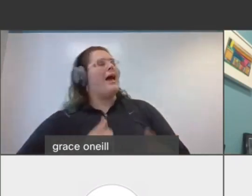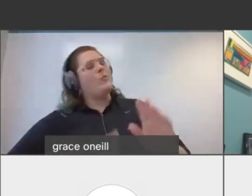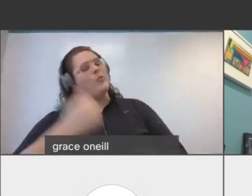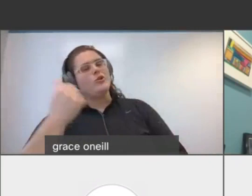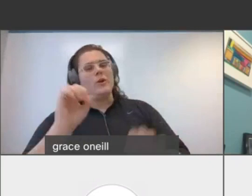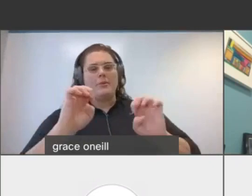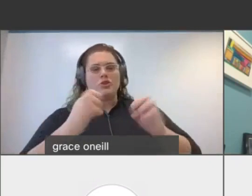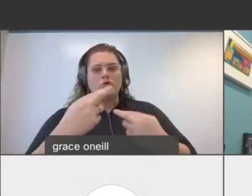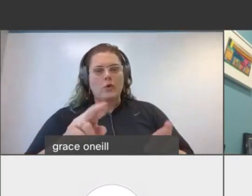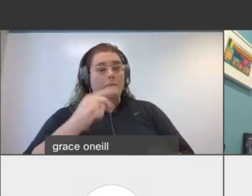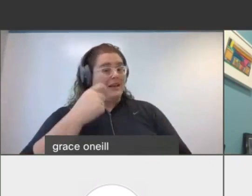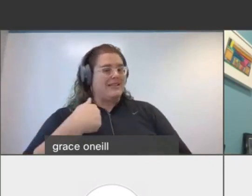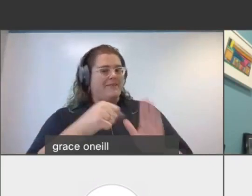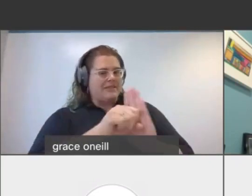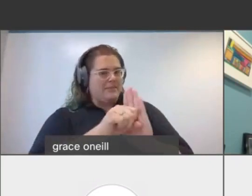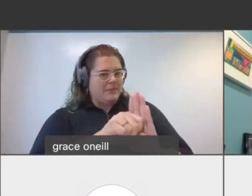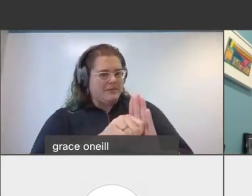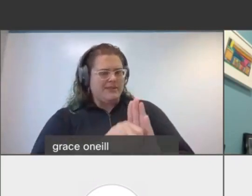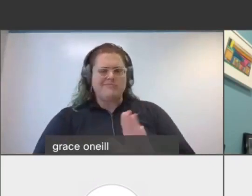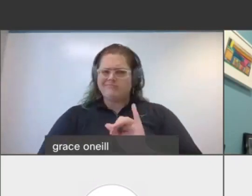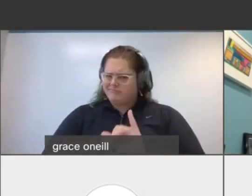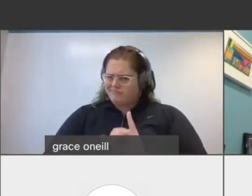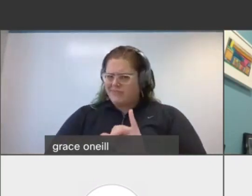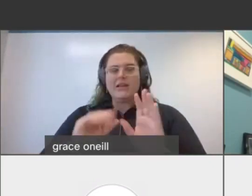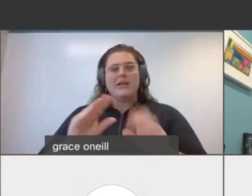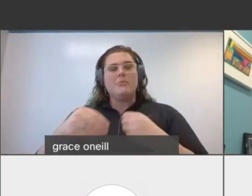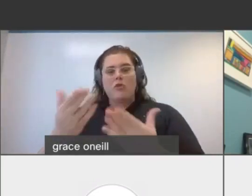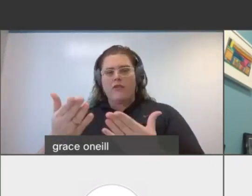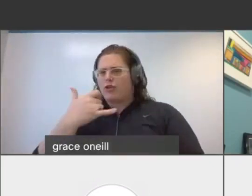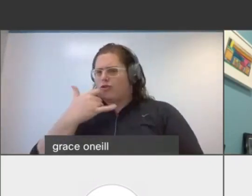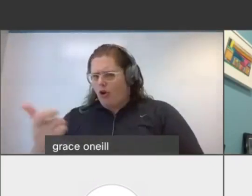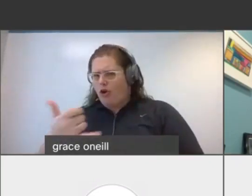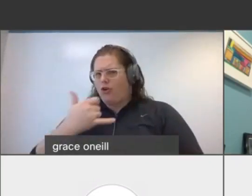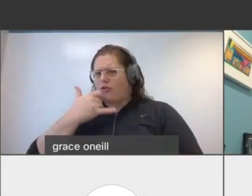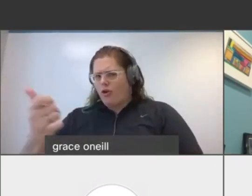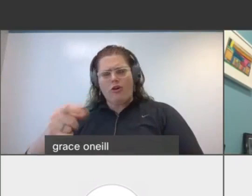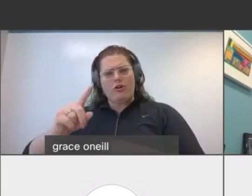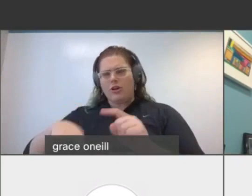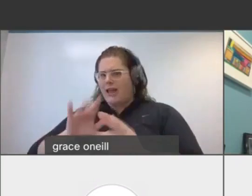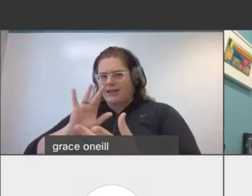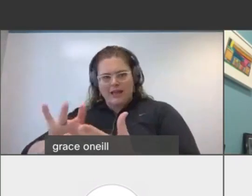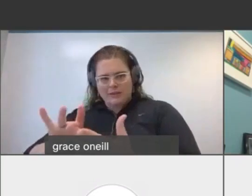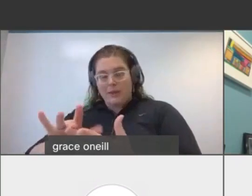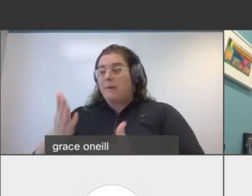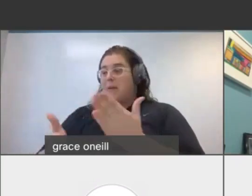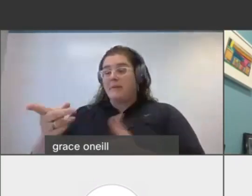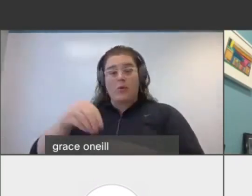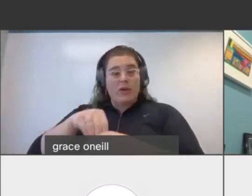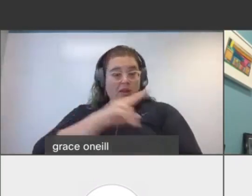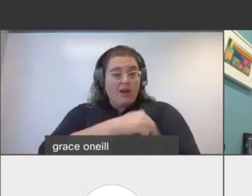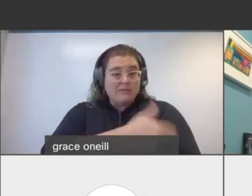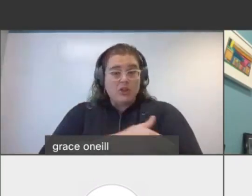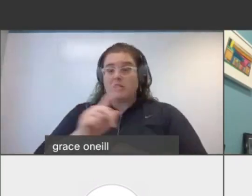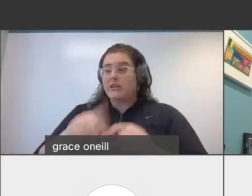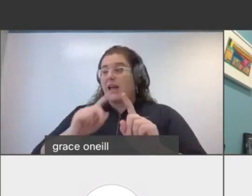they had, provider called and couldn't get in touch with them, they may have been hospitalized, didn't have their phone to answer.